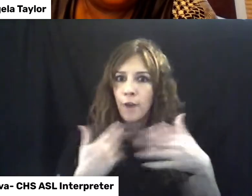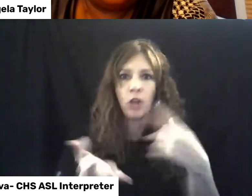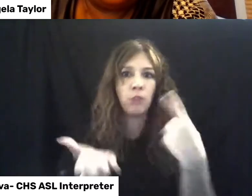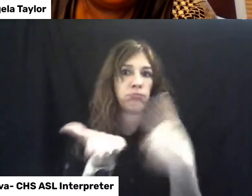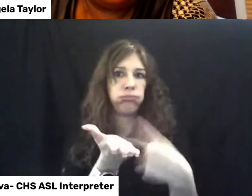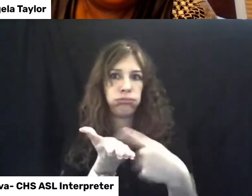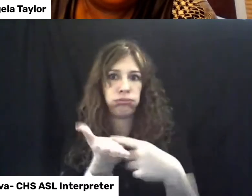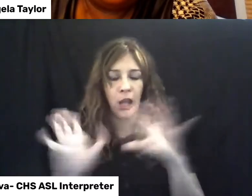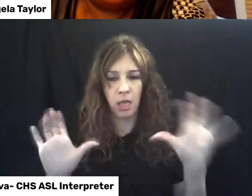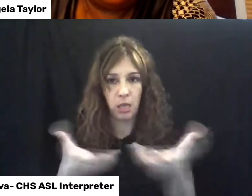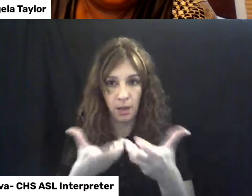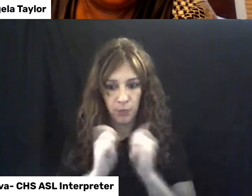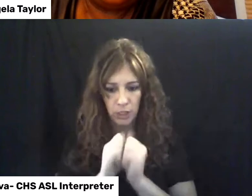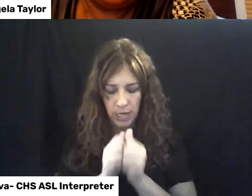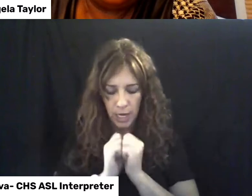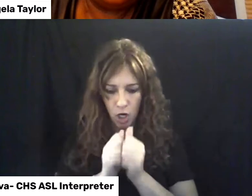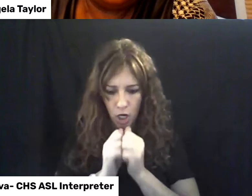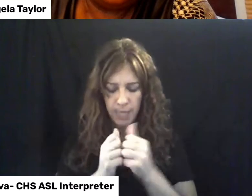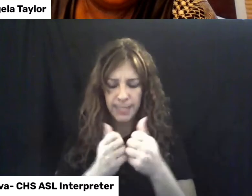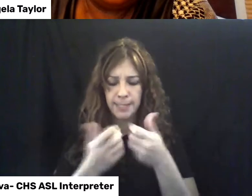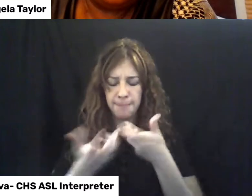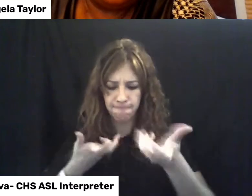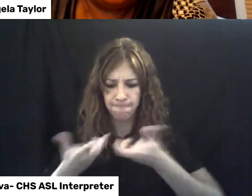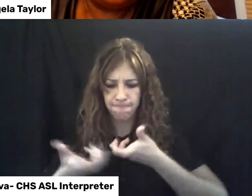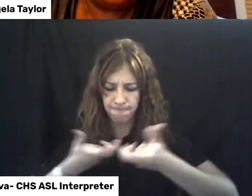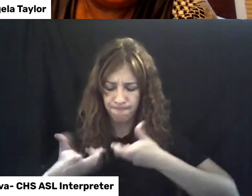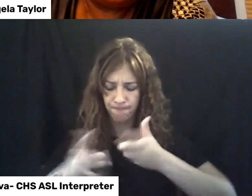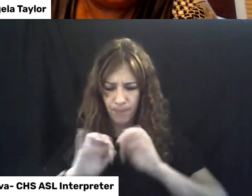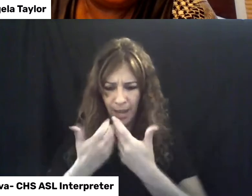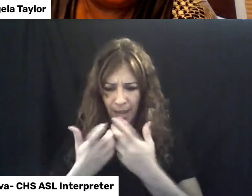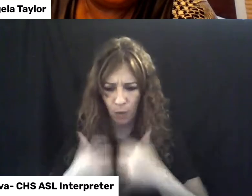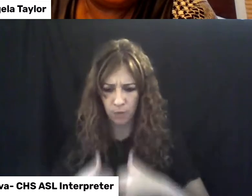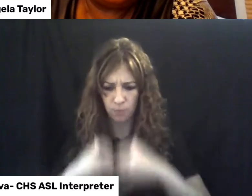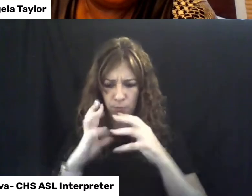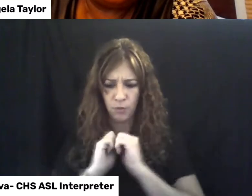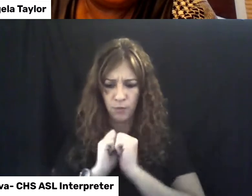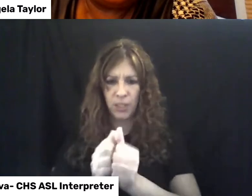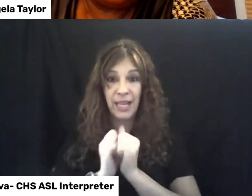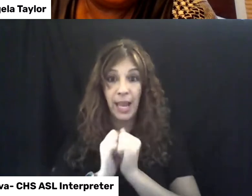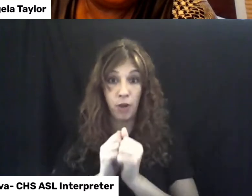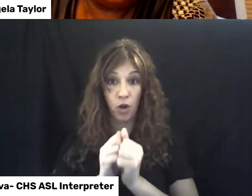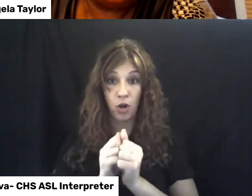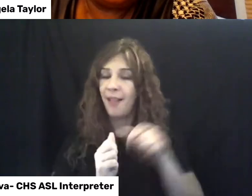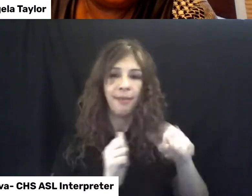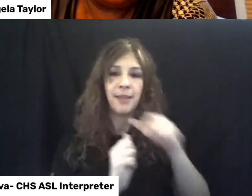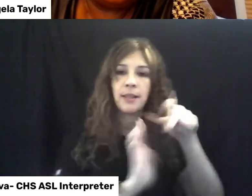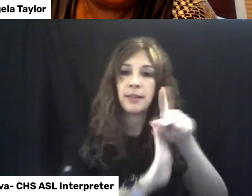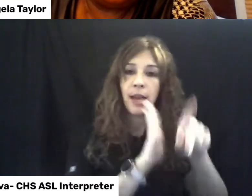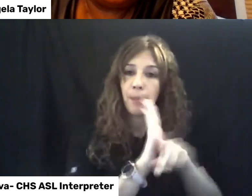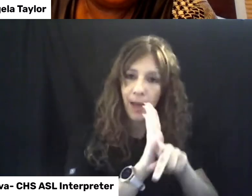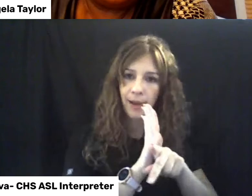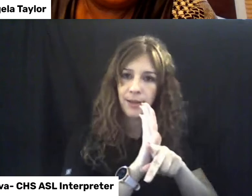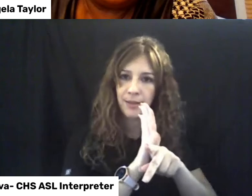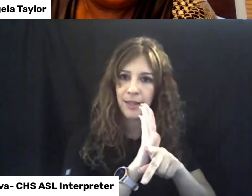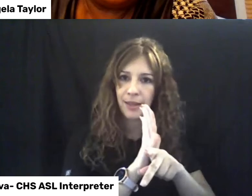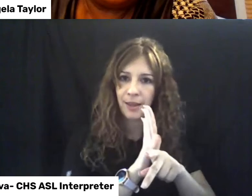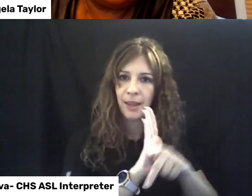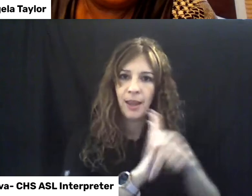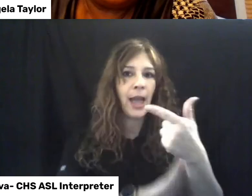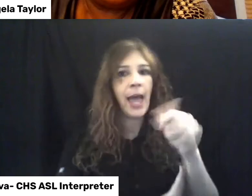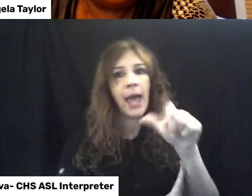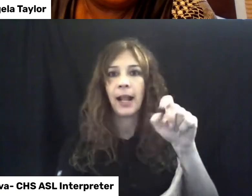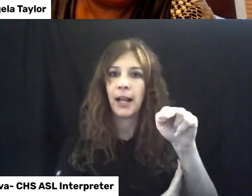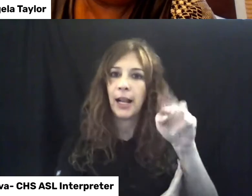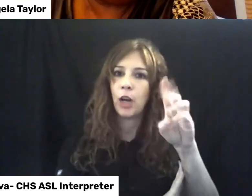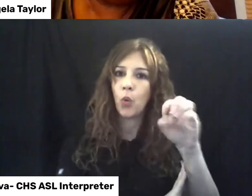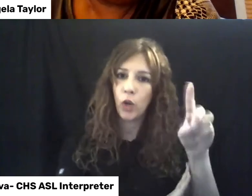come together as a group and say, let's band together and say that this is not just the policy at Green City Market or at Glenwood or at Garfield